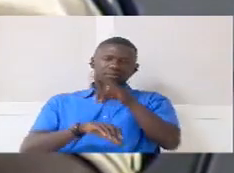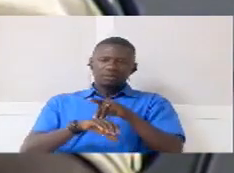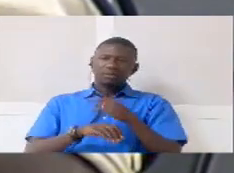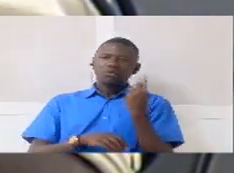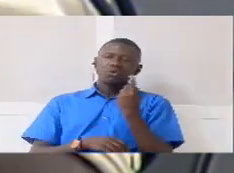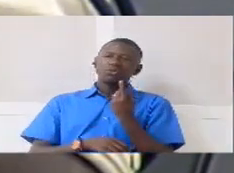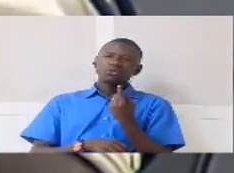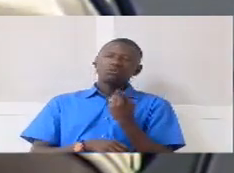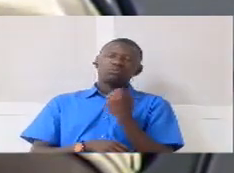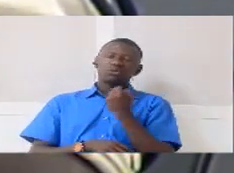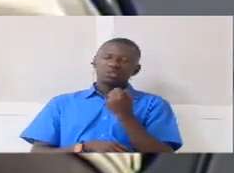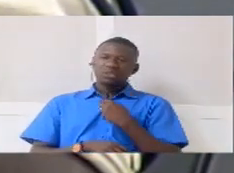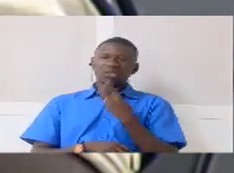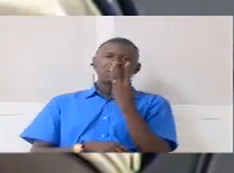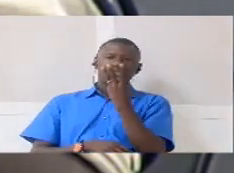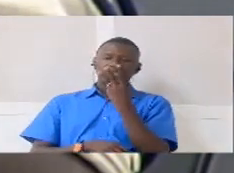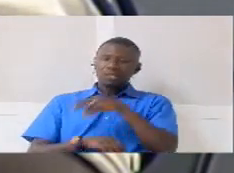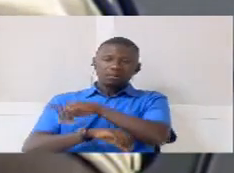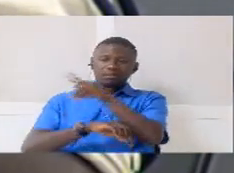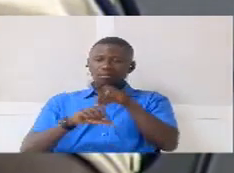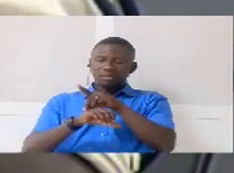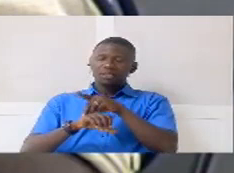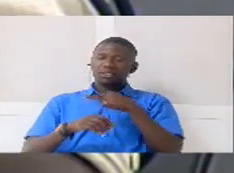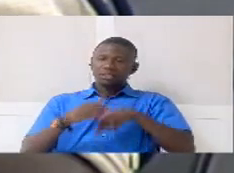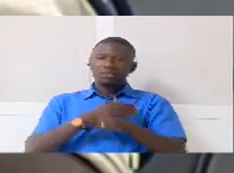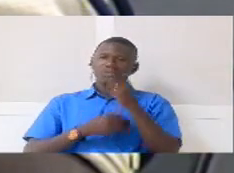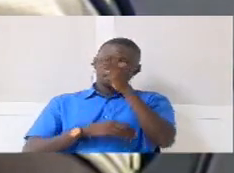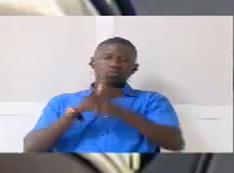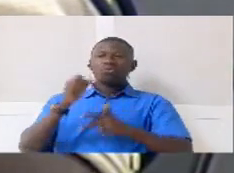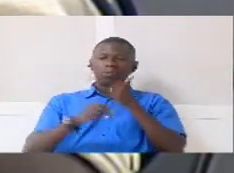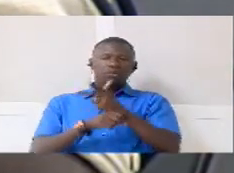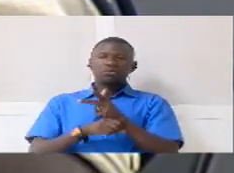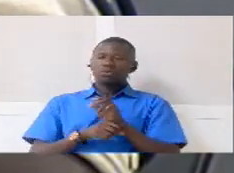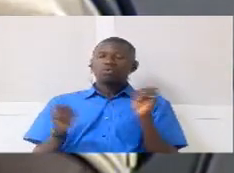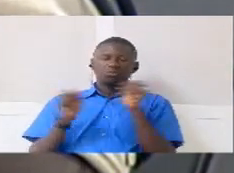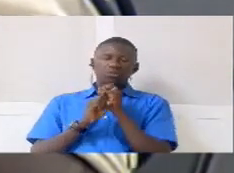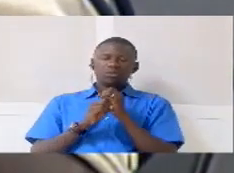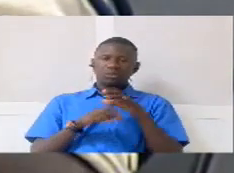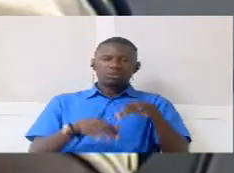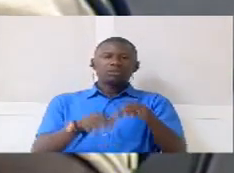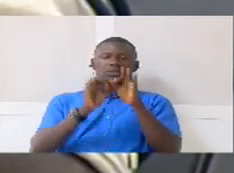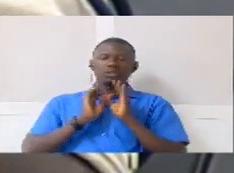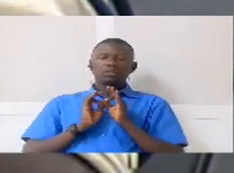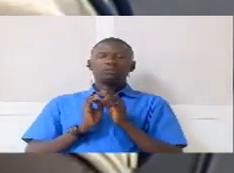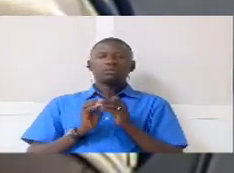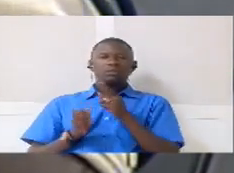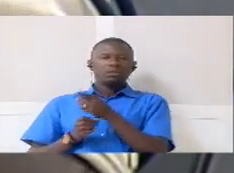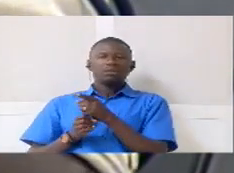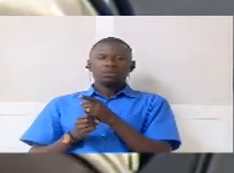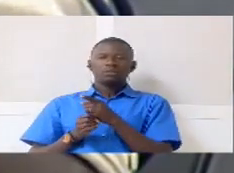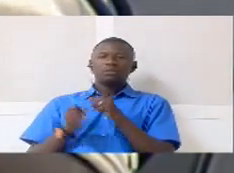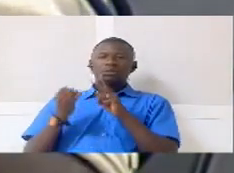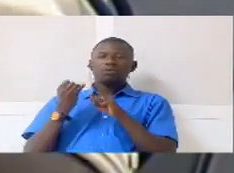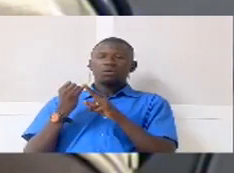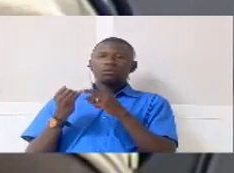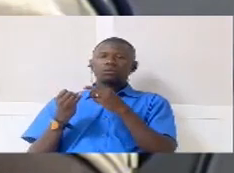Because there are three places in this world. Nobody takes the other there. Kaso prison, Levitan,